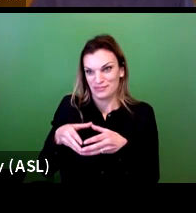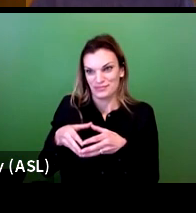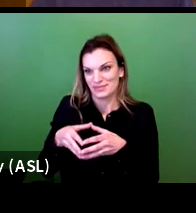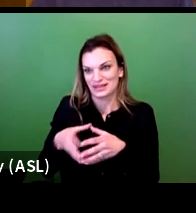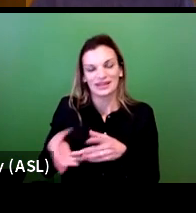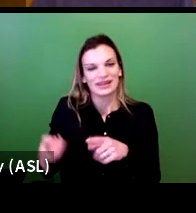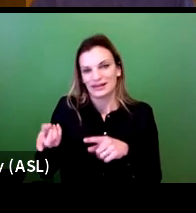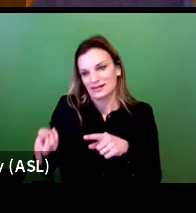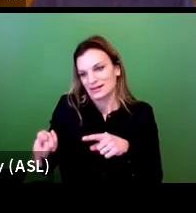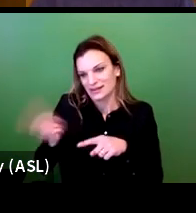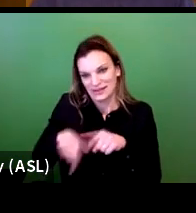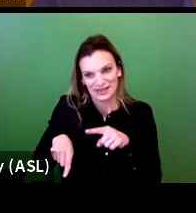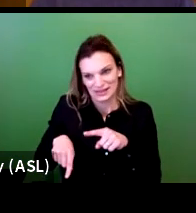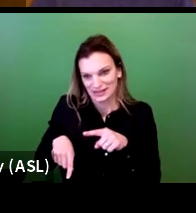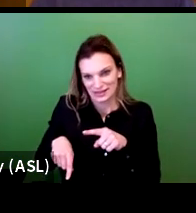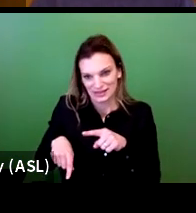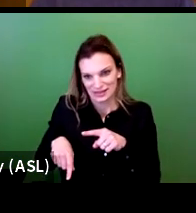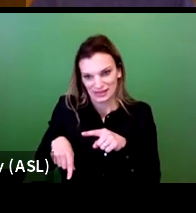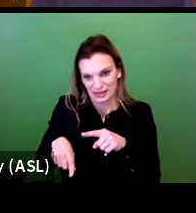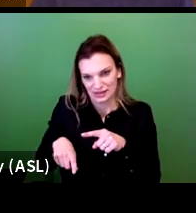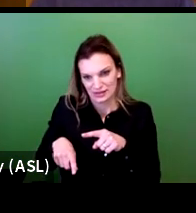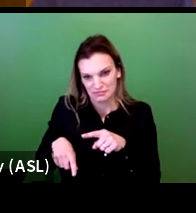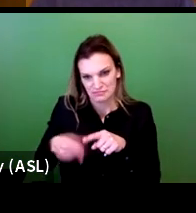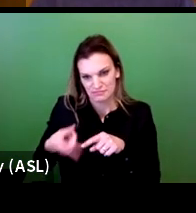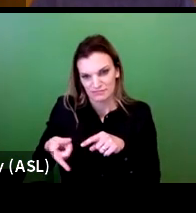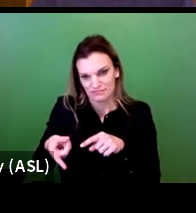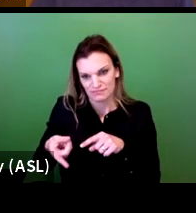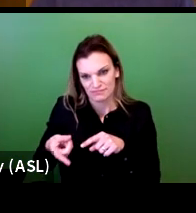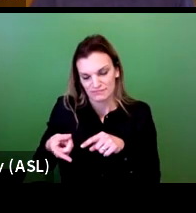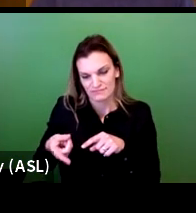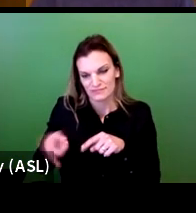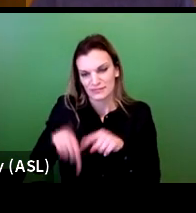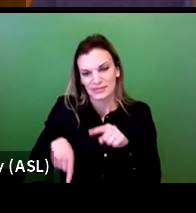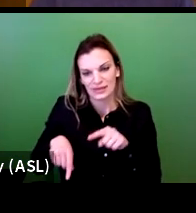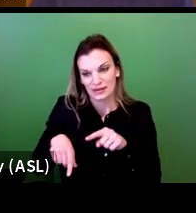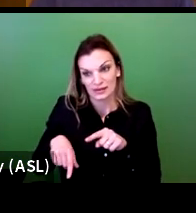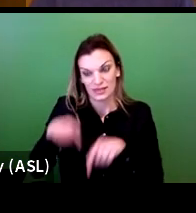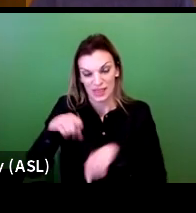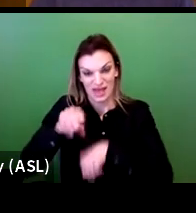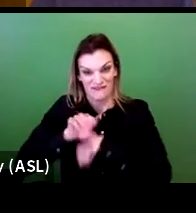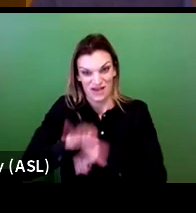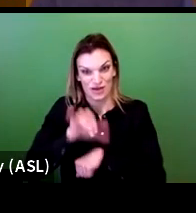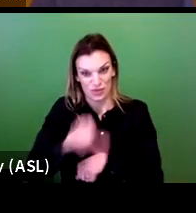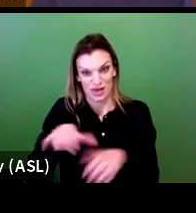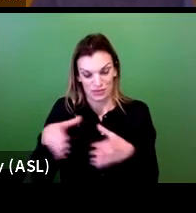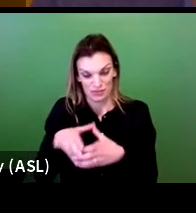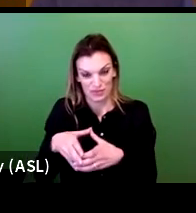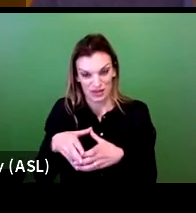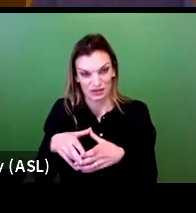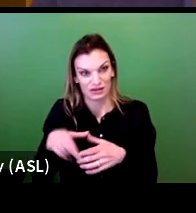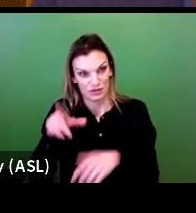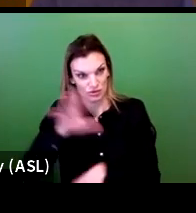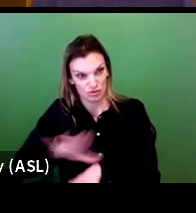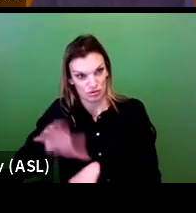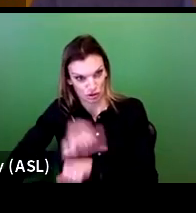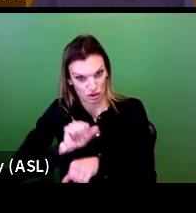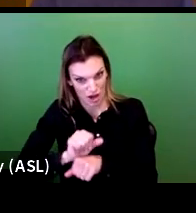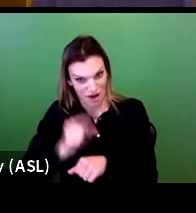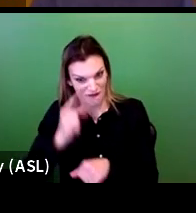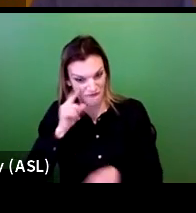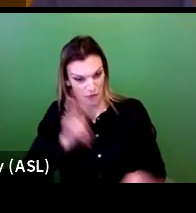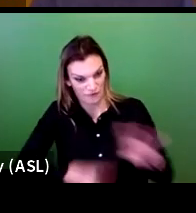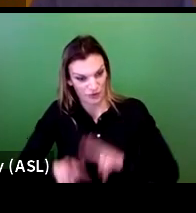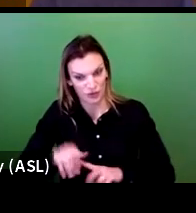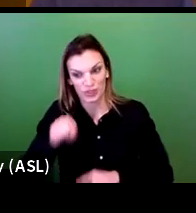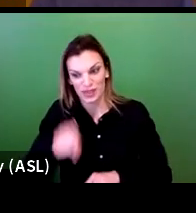referenced this, but I don't know that he went into full detail here. If it's an advisory committee that's taking on that work of reviewing, that